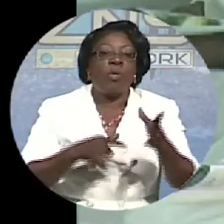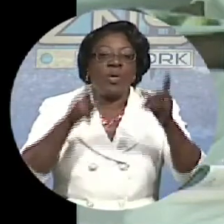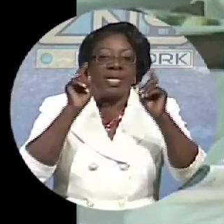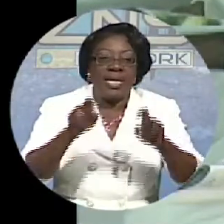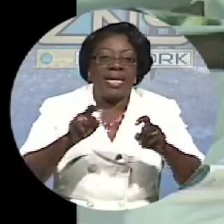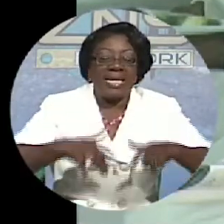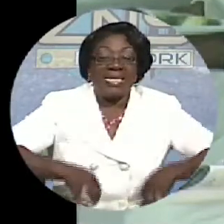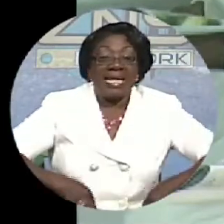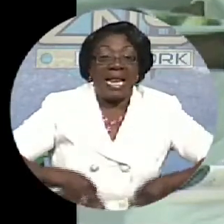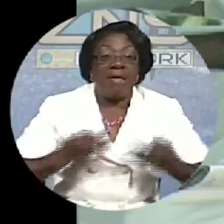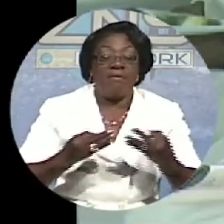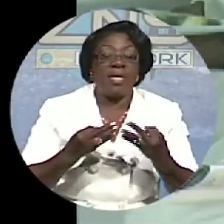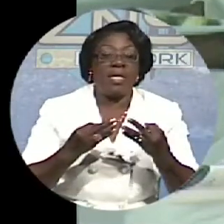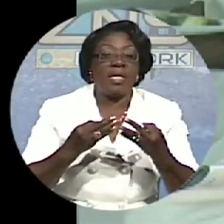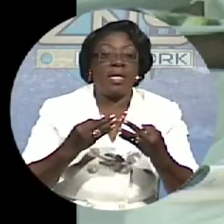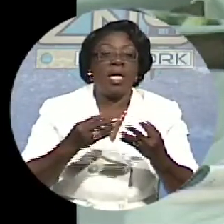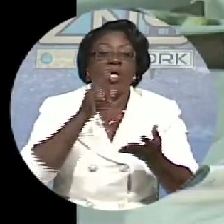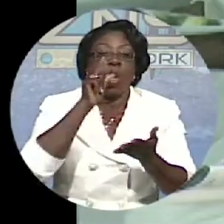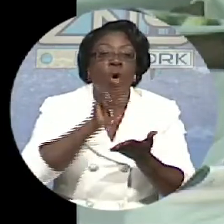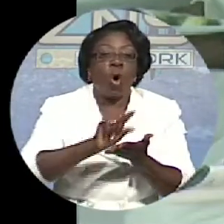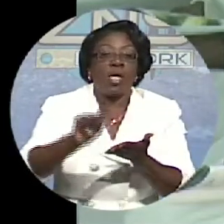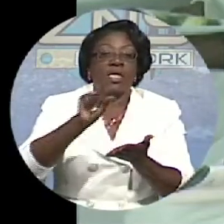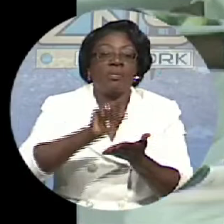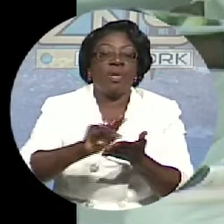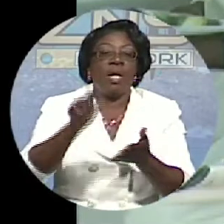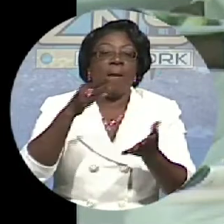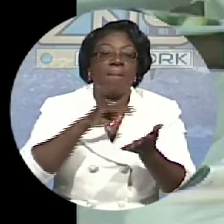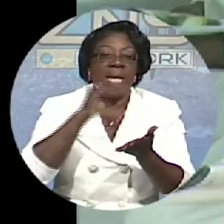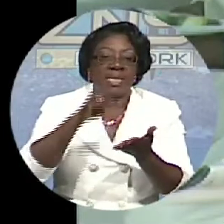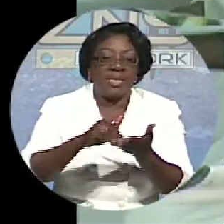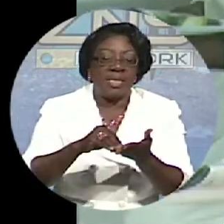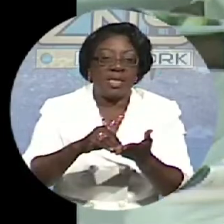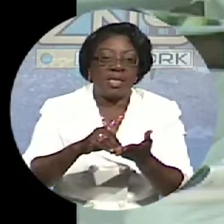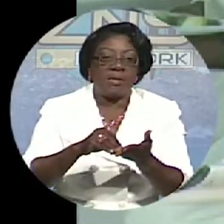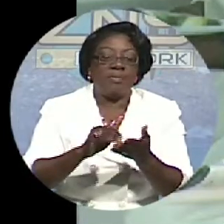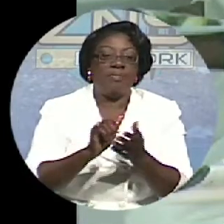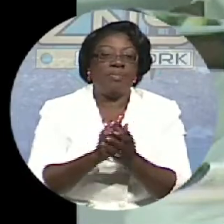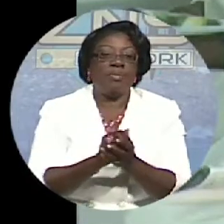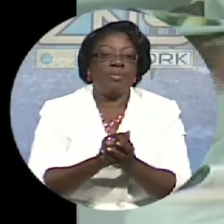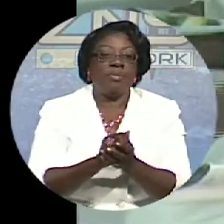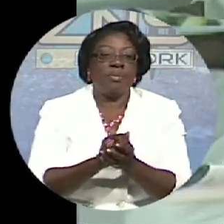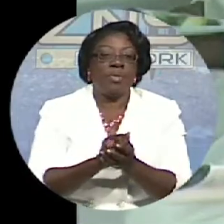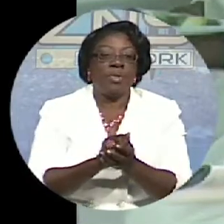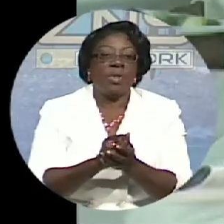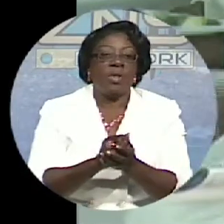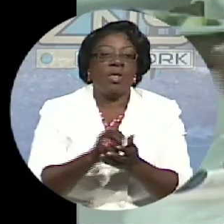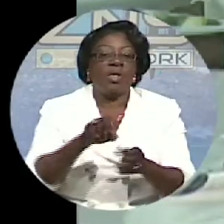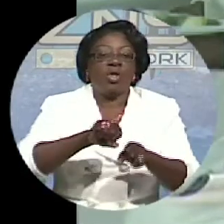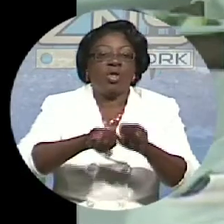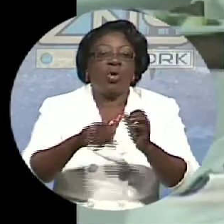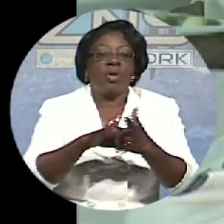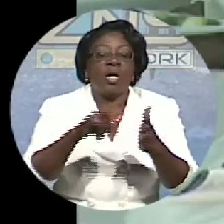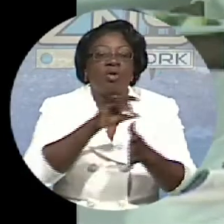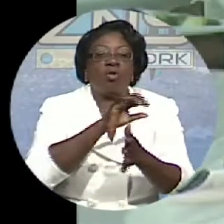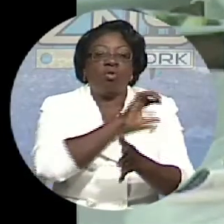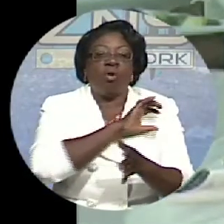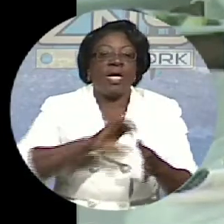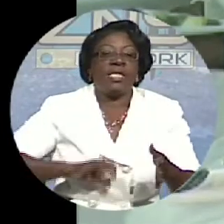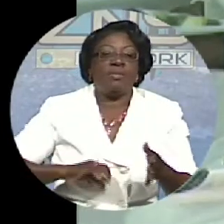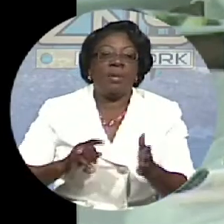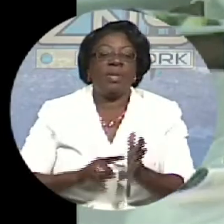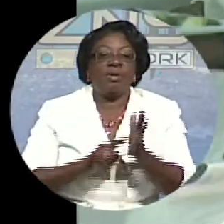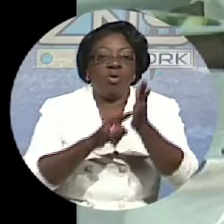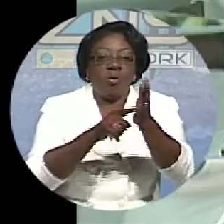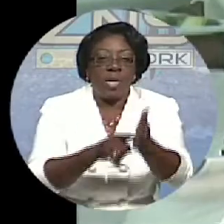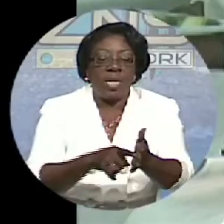the gospel message, living the resurrected life, so that Christ may be revealed in